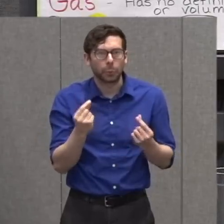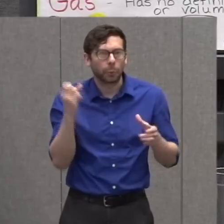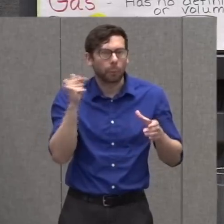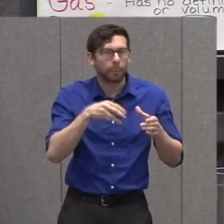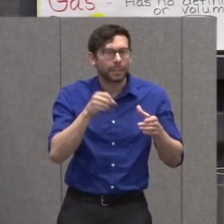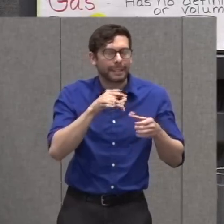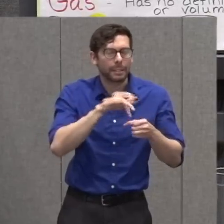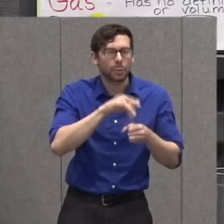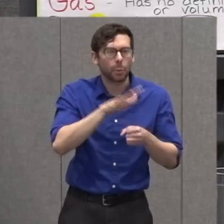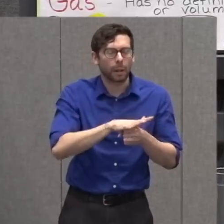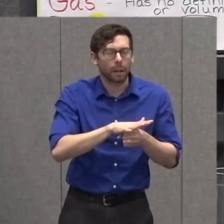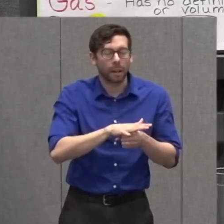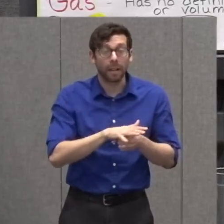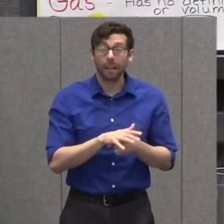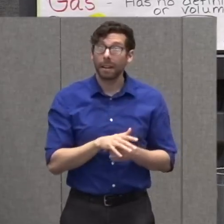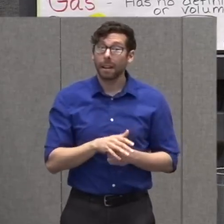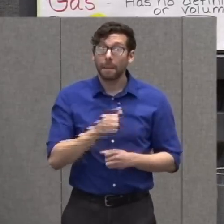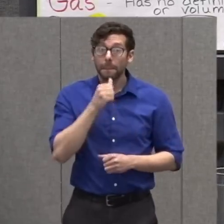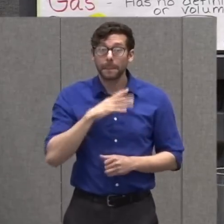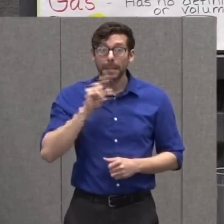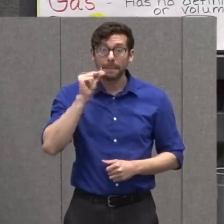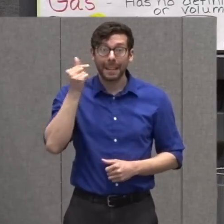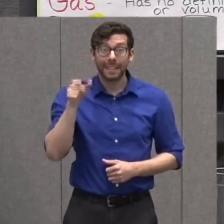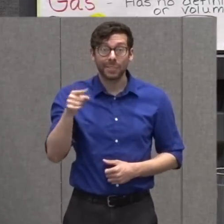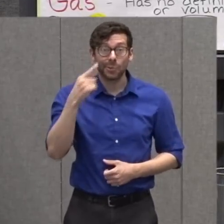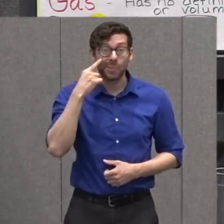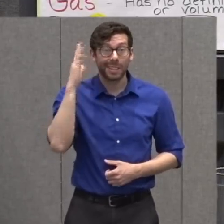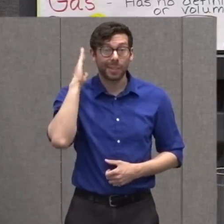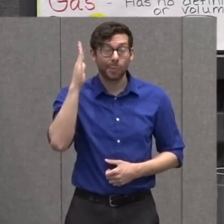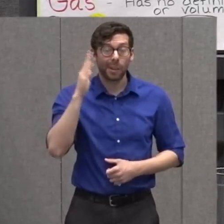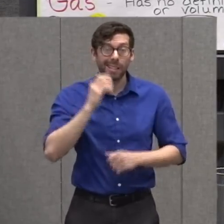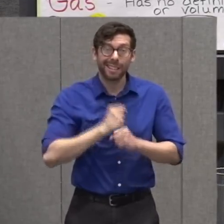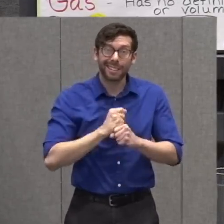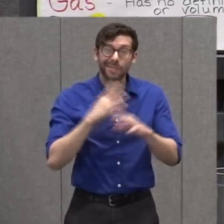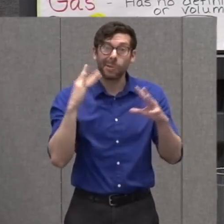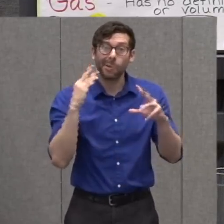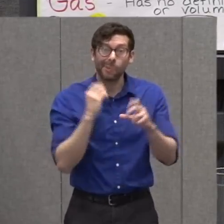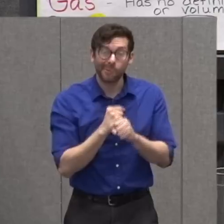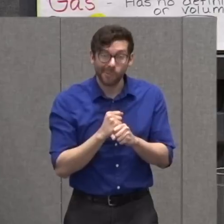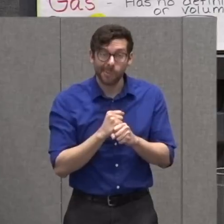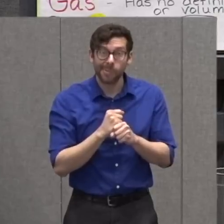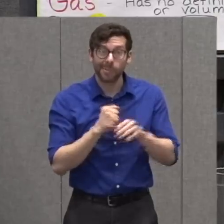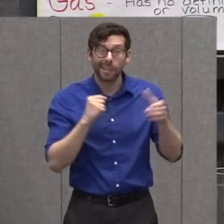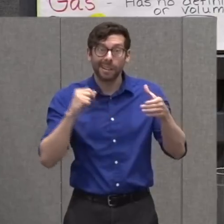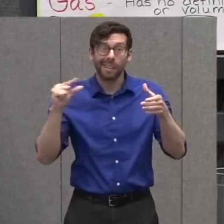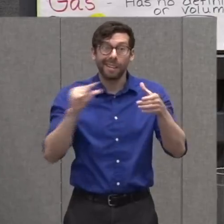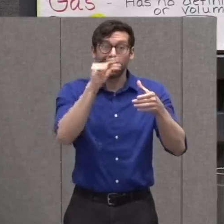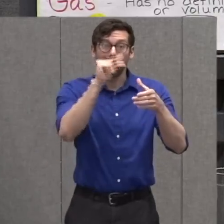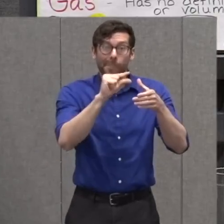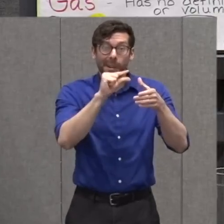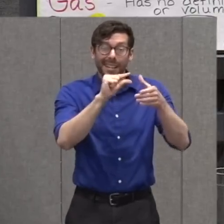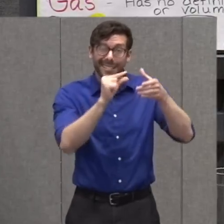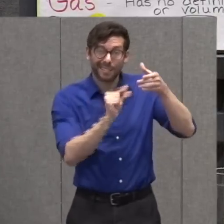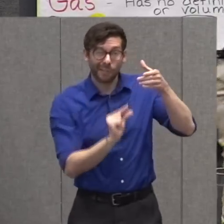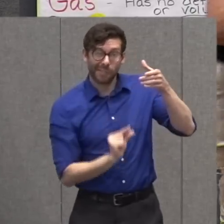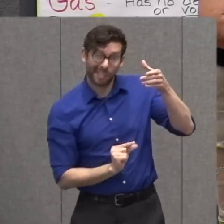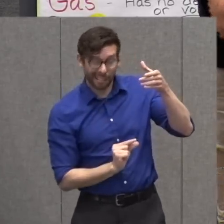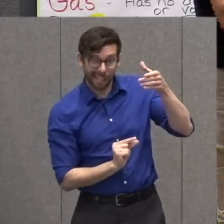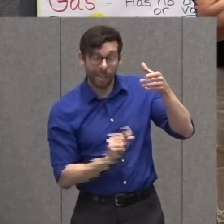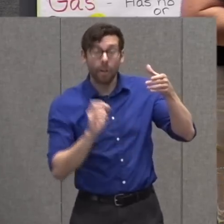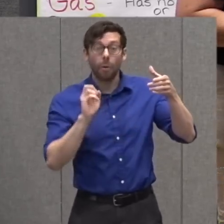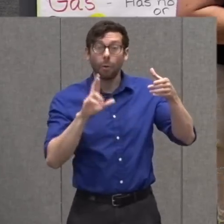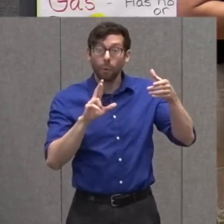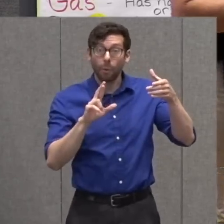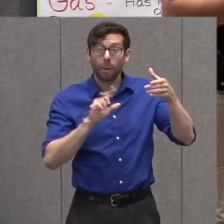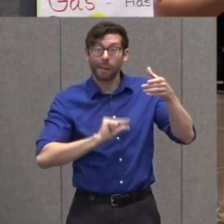you think it's going to sink? Do you think it's going to float? Or do you think it's going to dance, go up and down? The raisin is